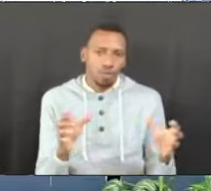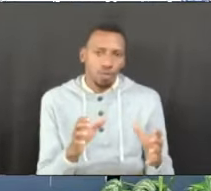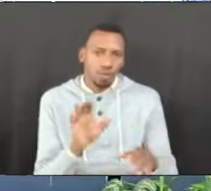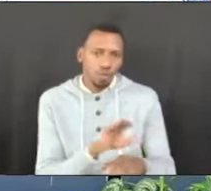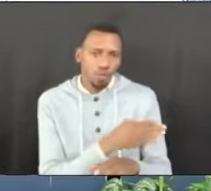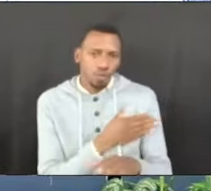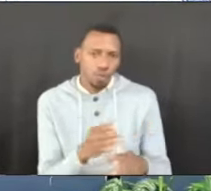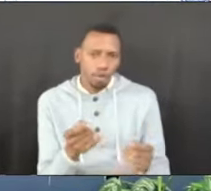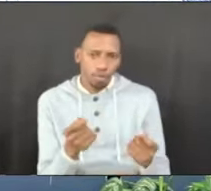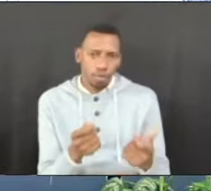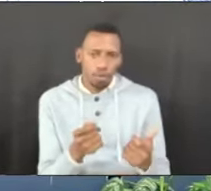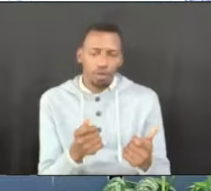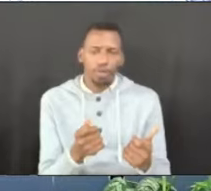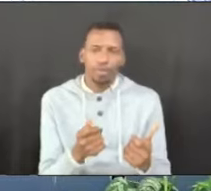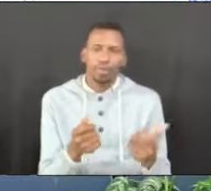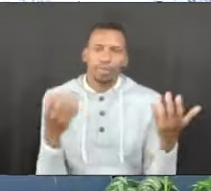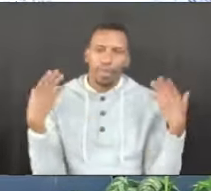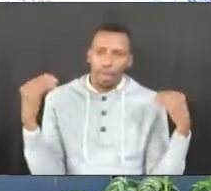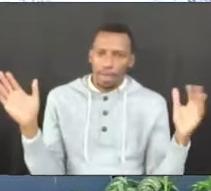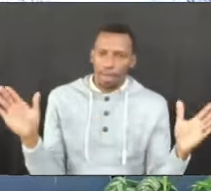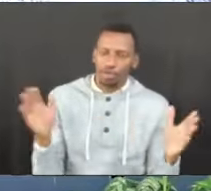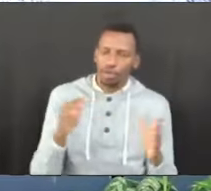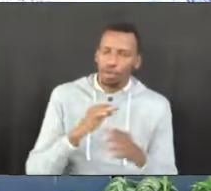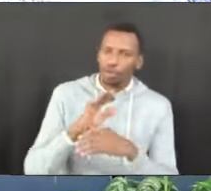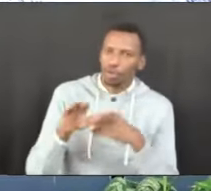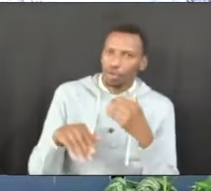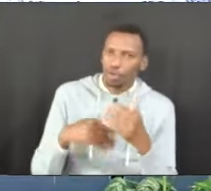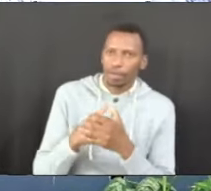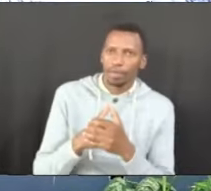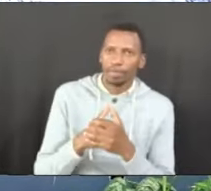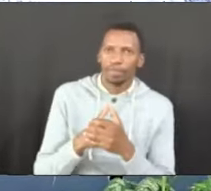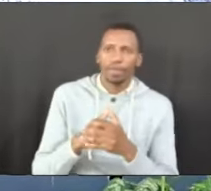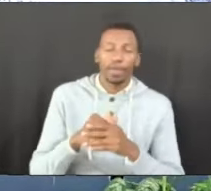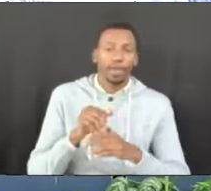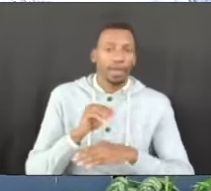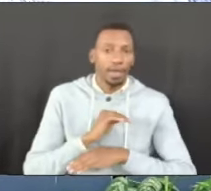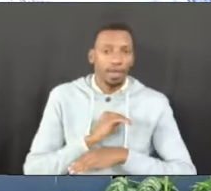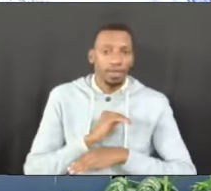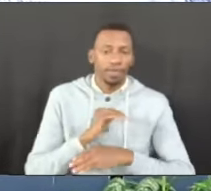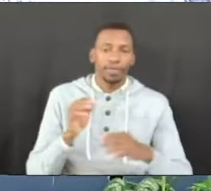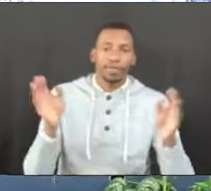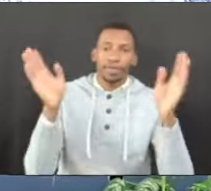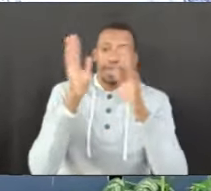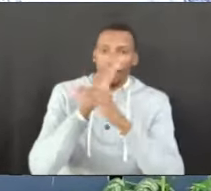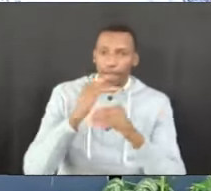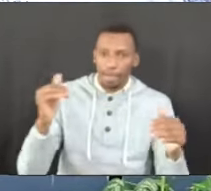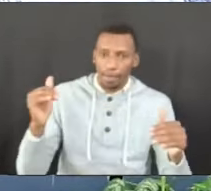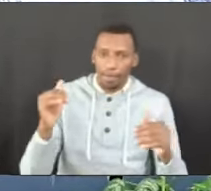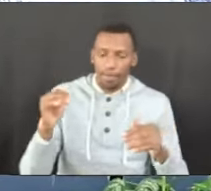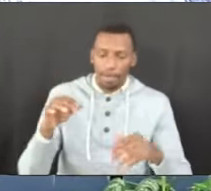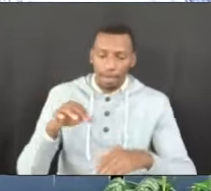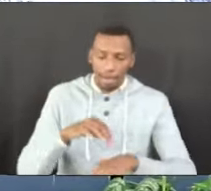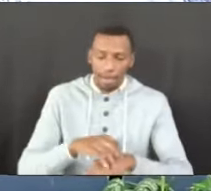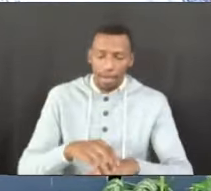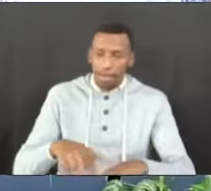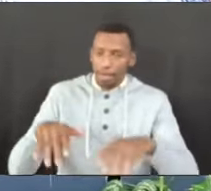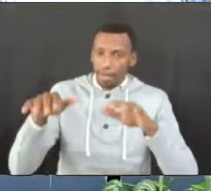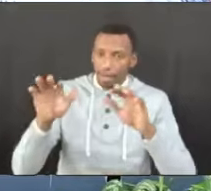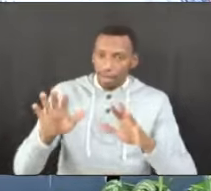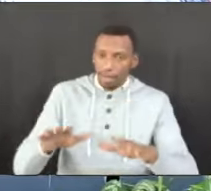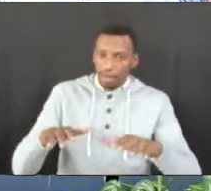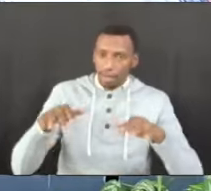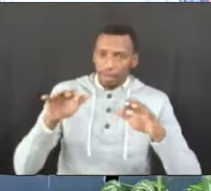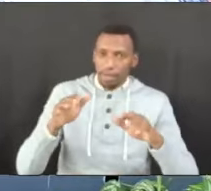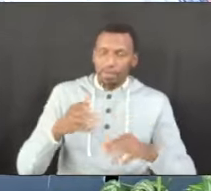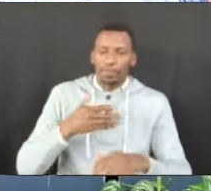angels, every creature in earth, in heaven, under the earth, in the sea, they responded